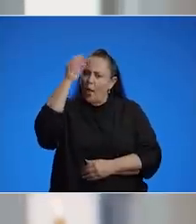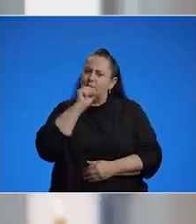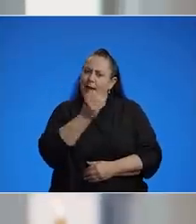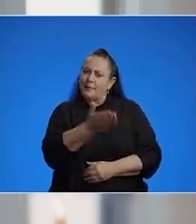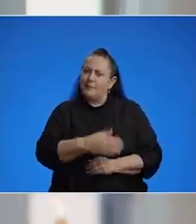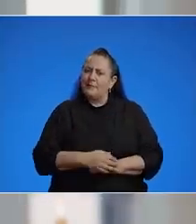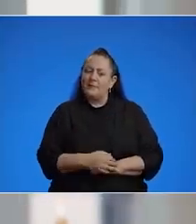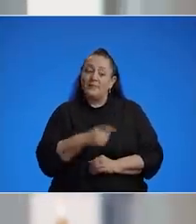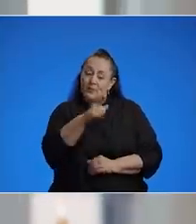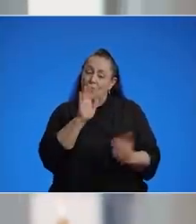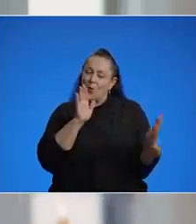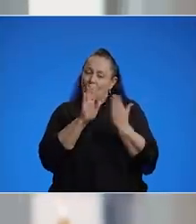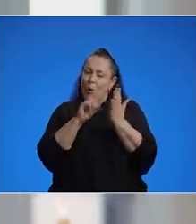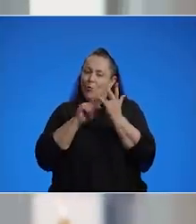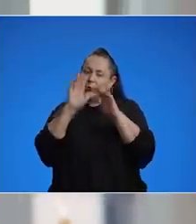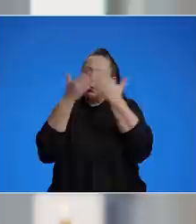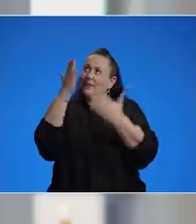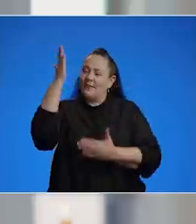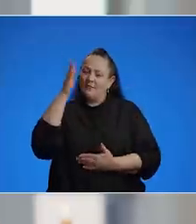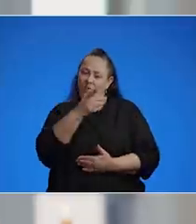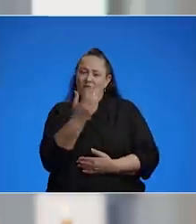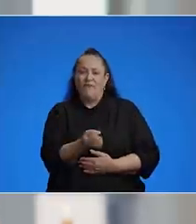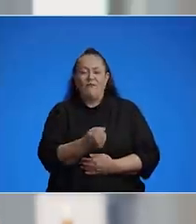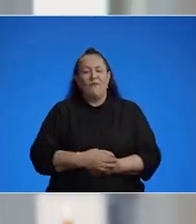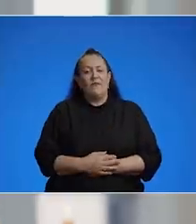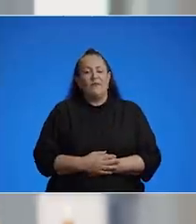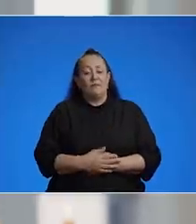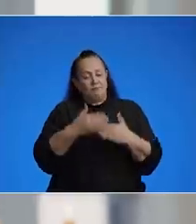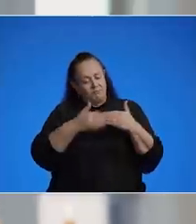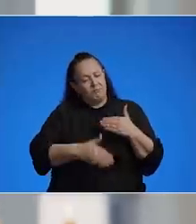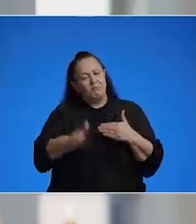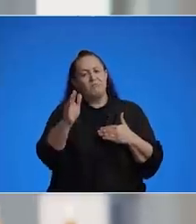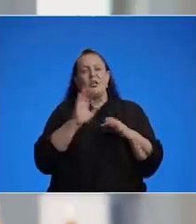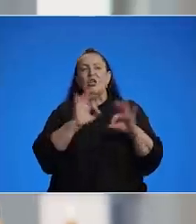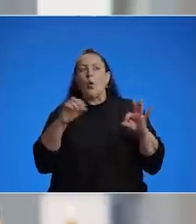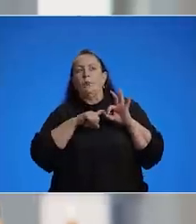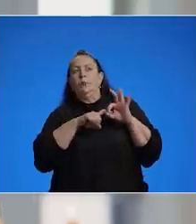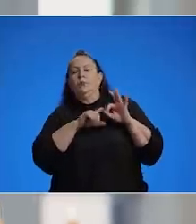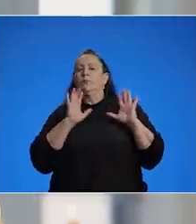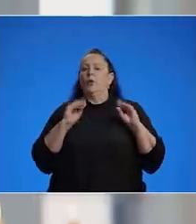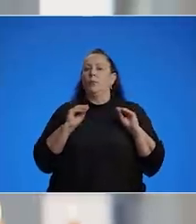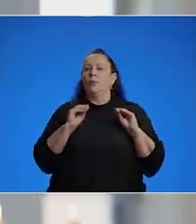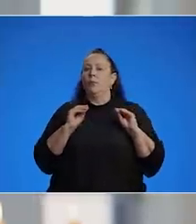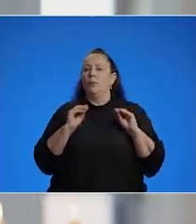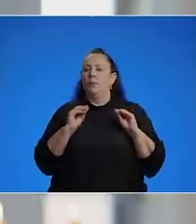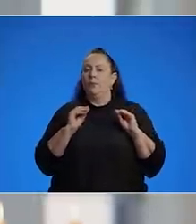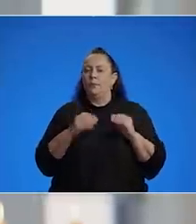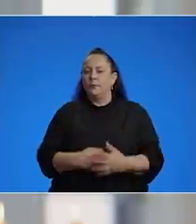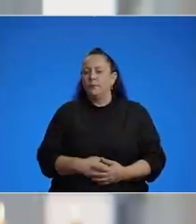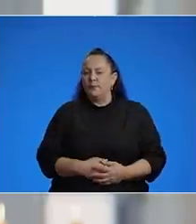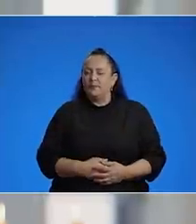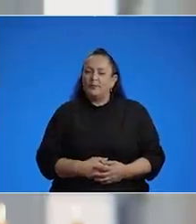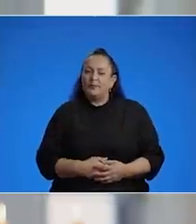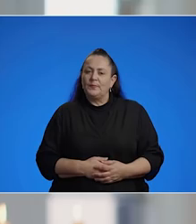You are not far from the kingdom of God. And after that, no one dared to question him any more.